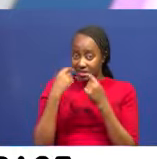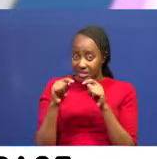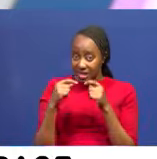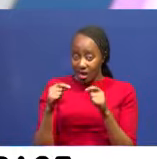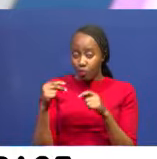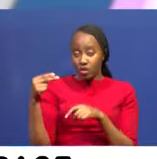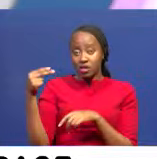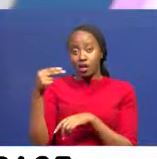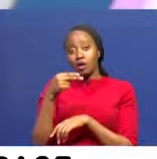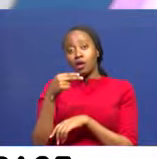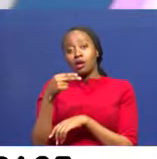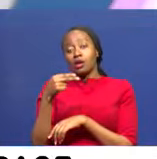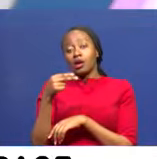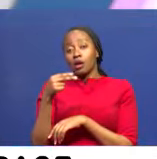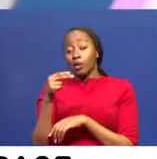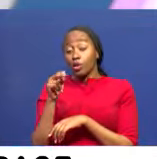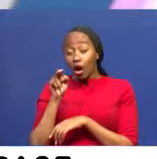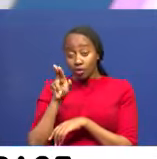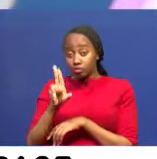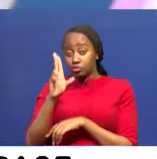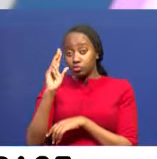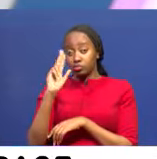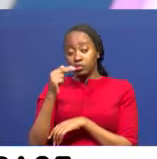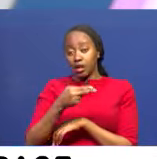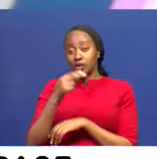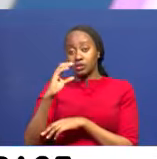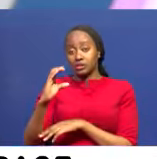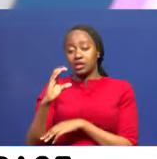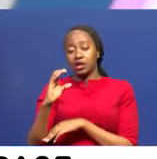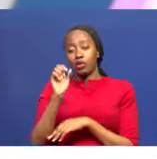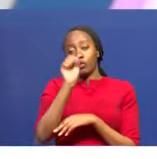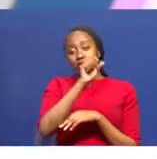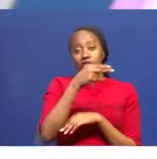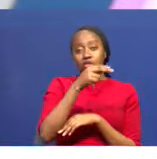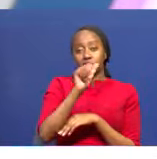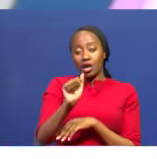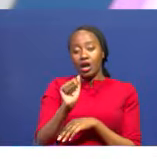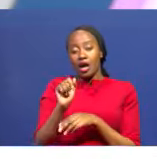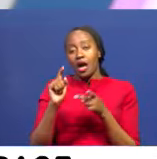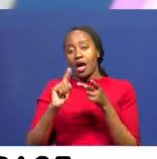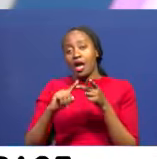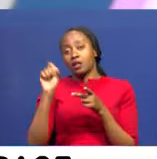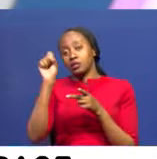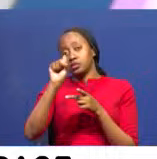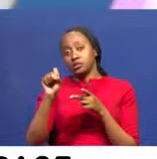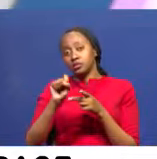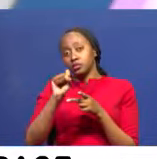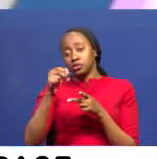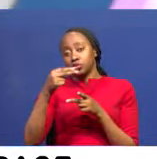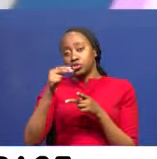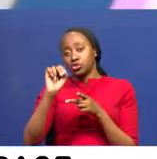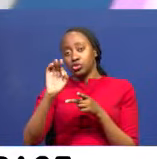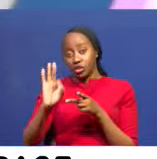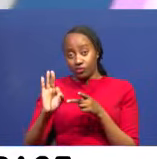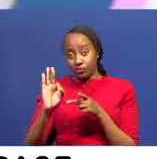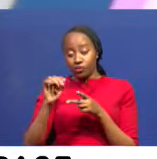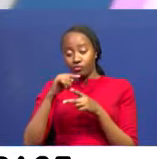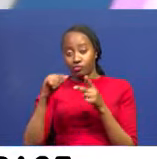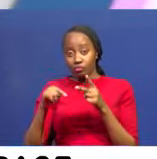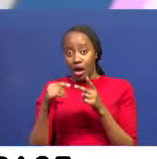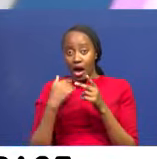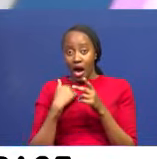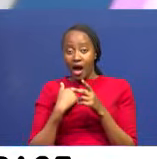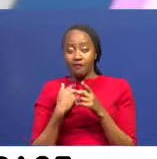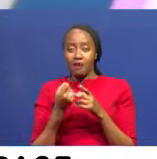universal, with payment aspects of SHA and SHI. For us, it's more of the medicines that